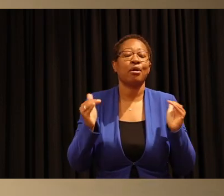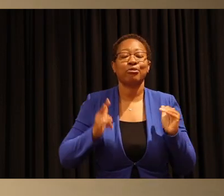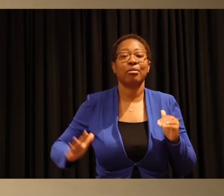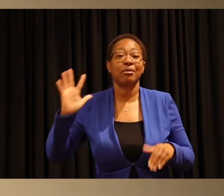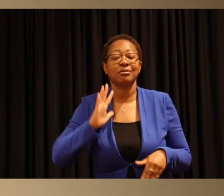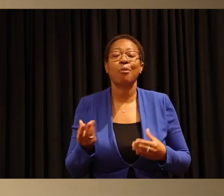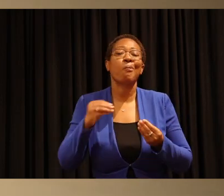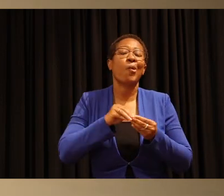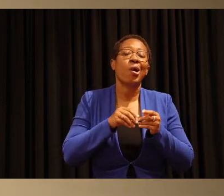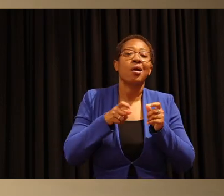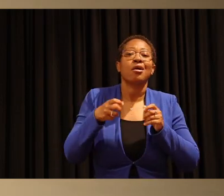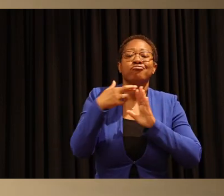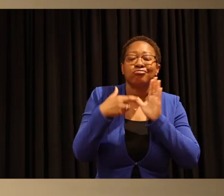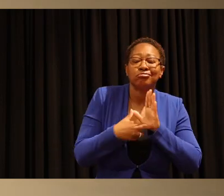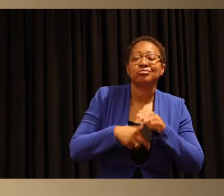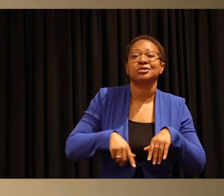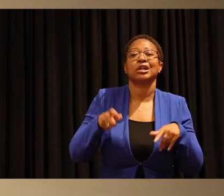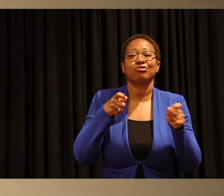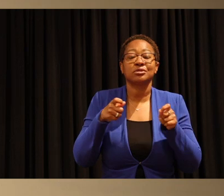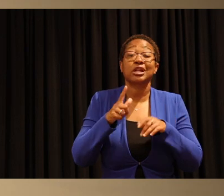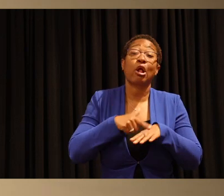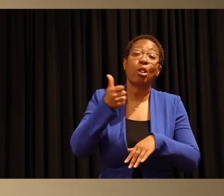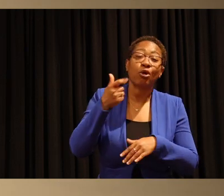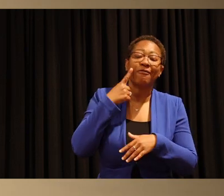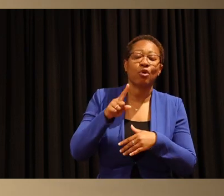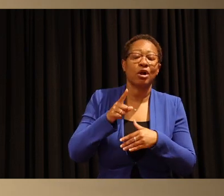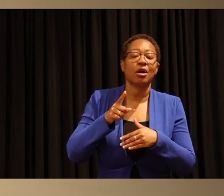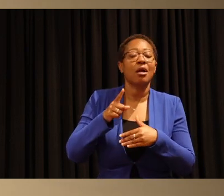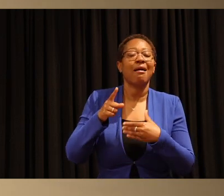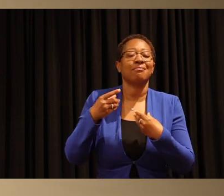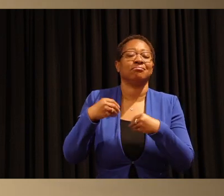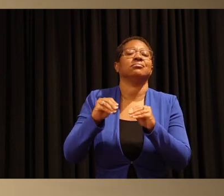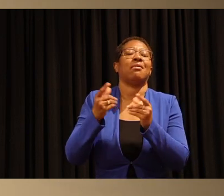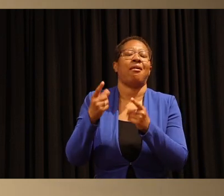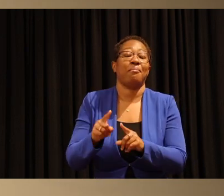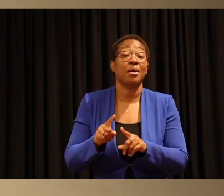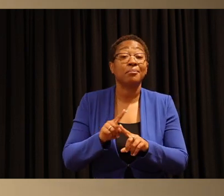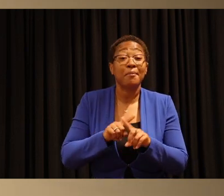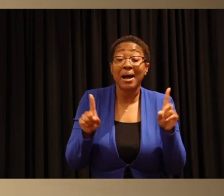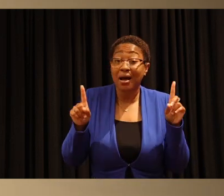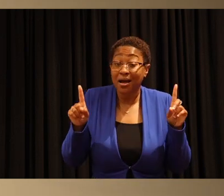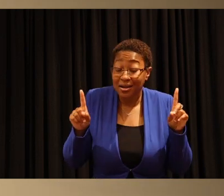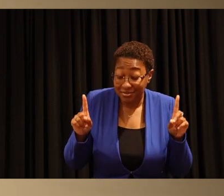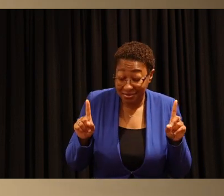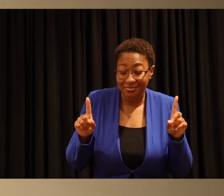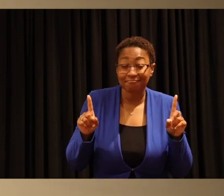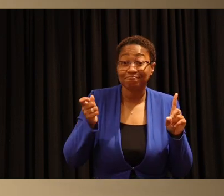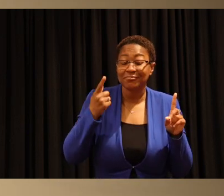more regulation, and it just takes longer to get one done. But there are a lot of